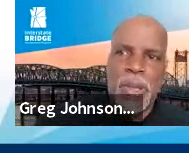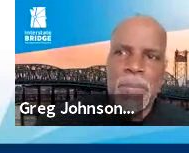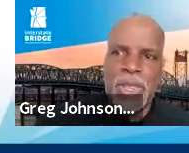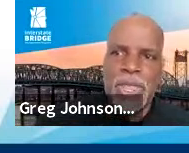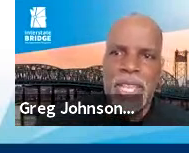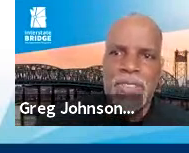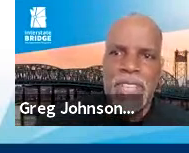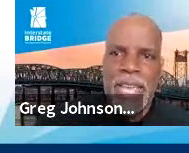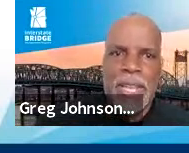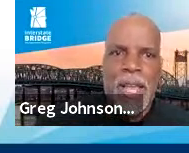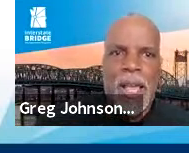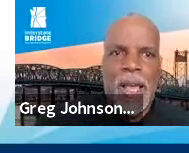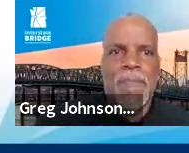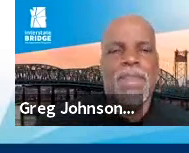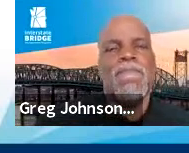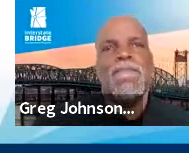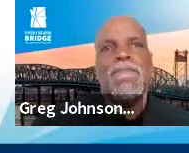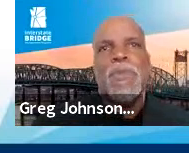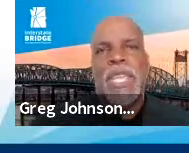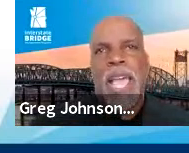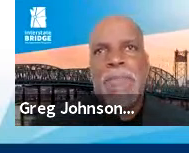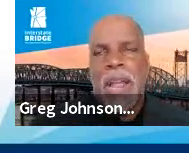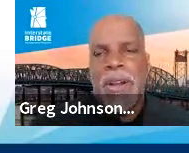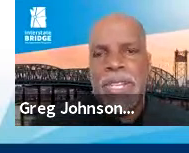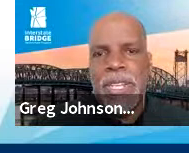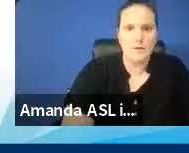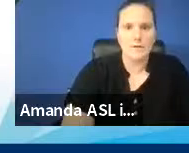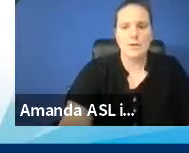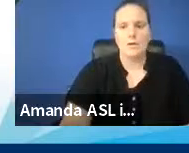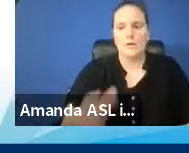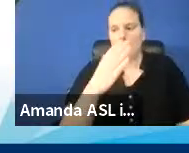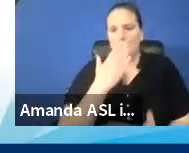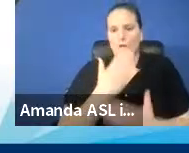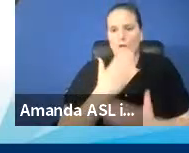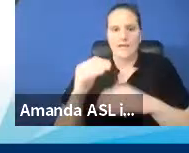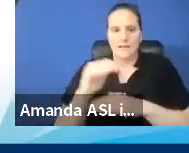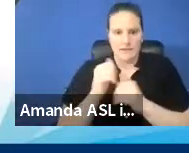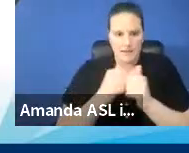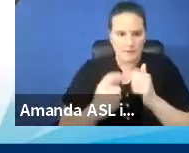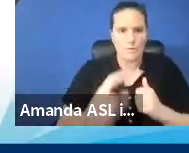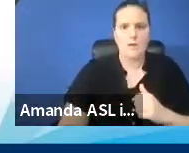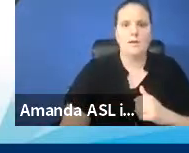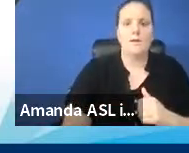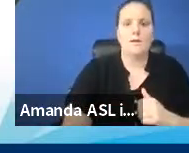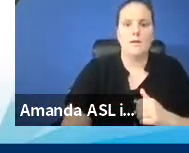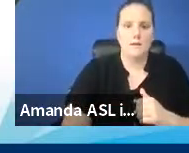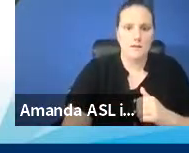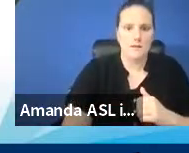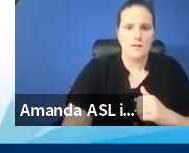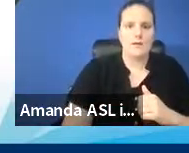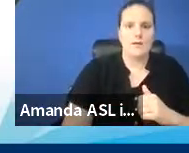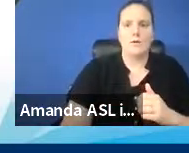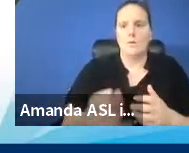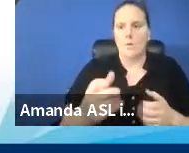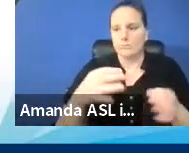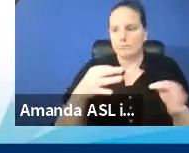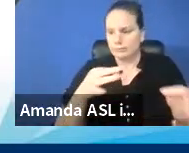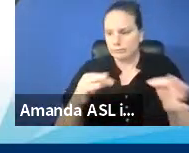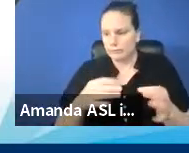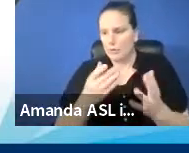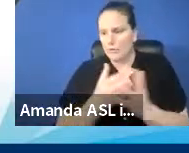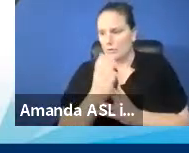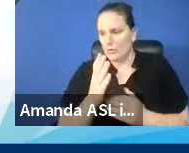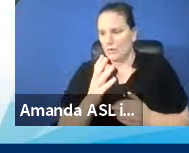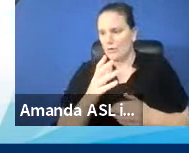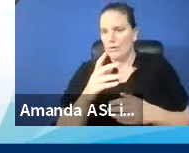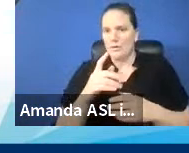you through some of the things that the IBR team has been going through over the last number of years.